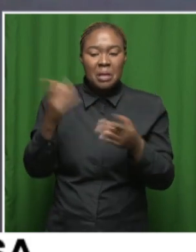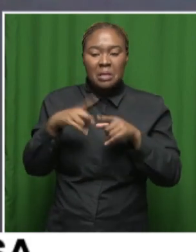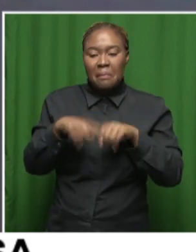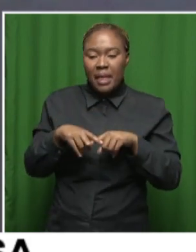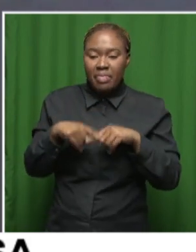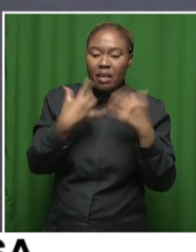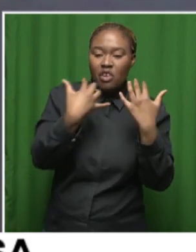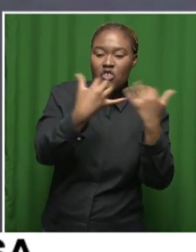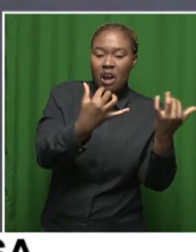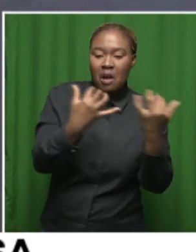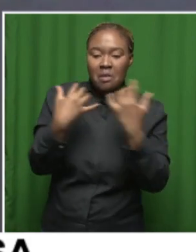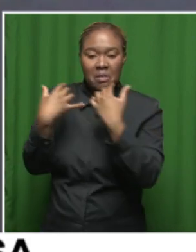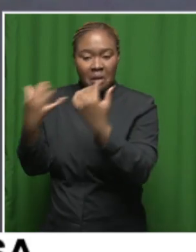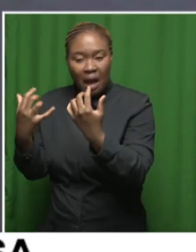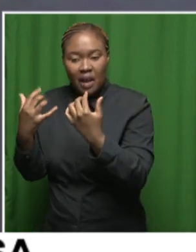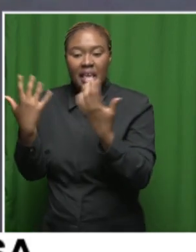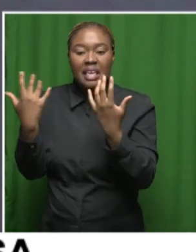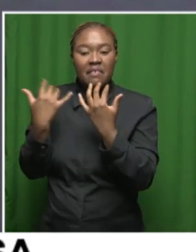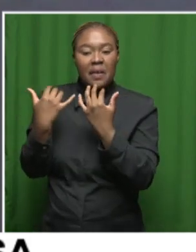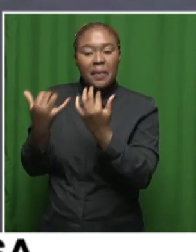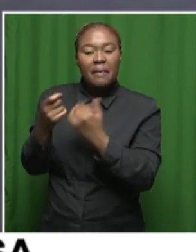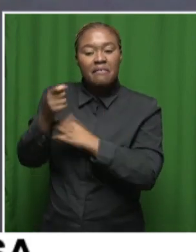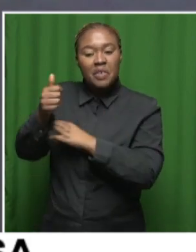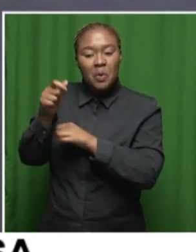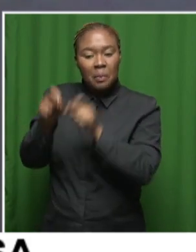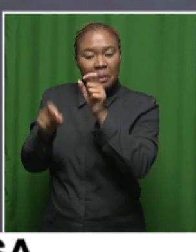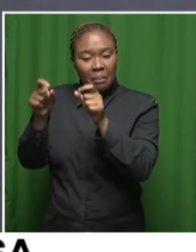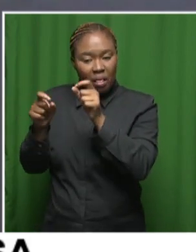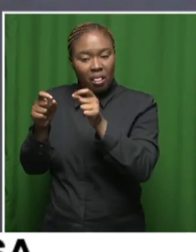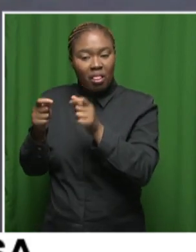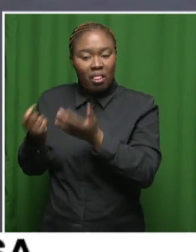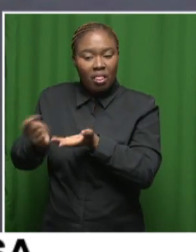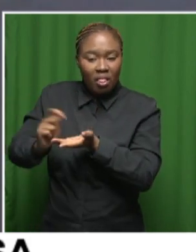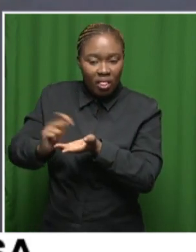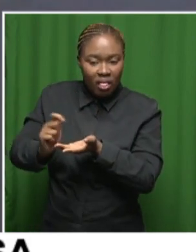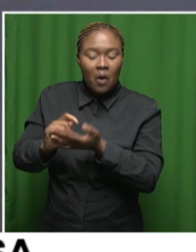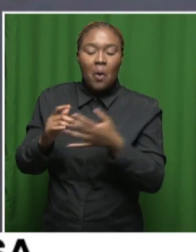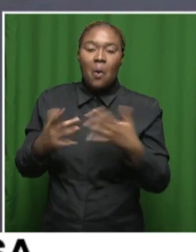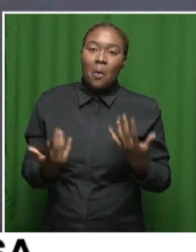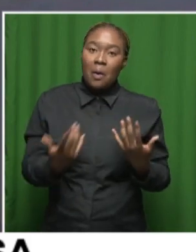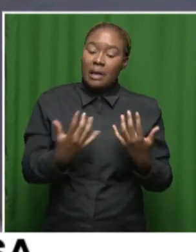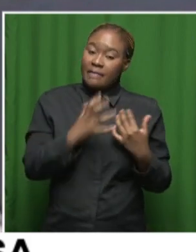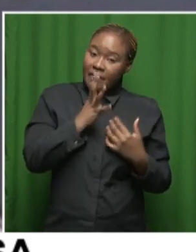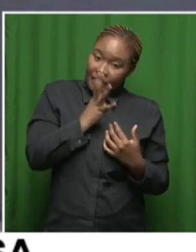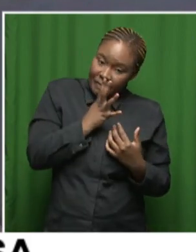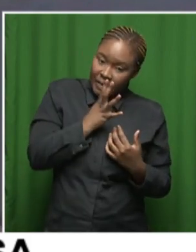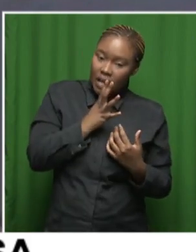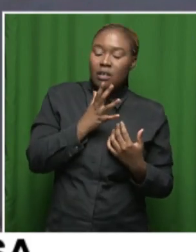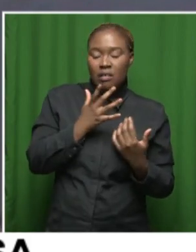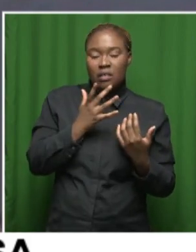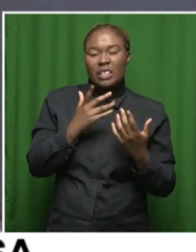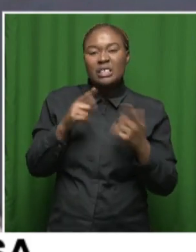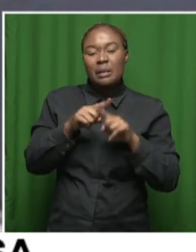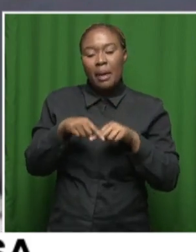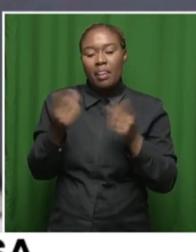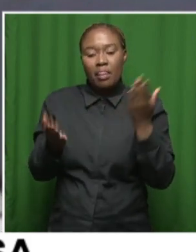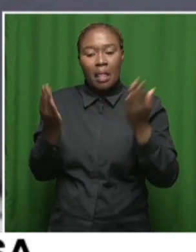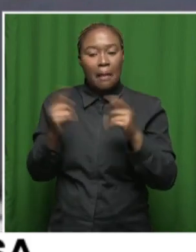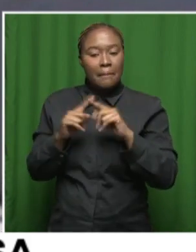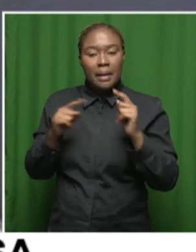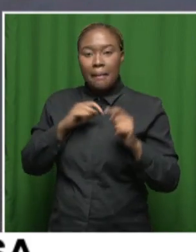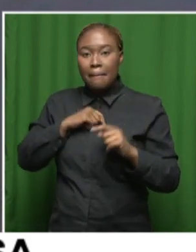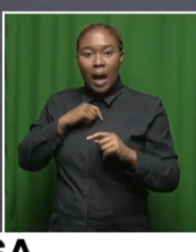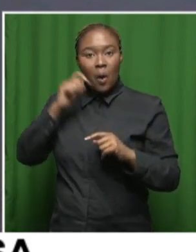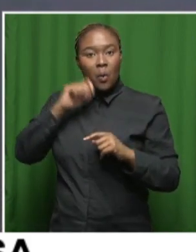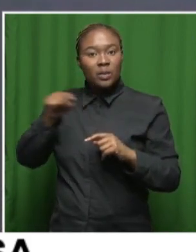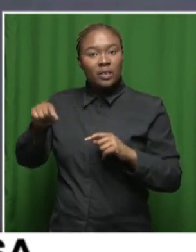not going to work. So some things are better in the larger oven. So I definitely won't be getting rid of my conventional oven just